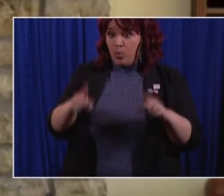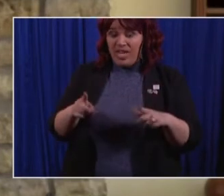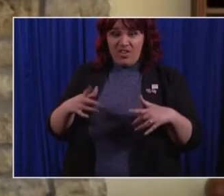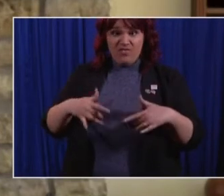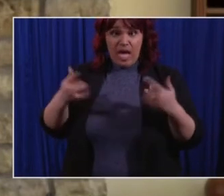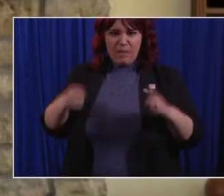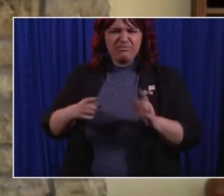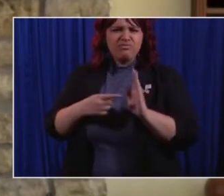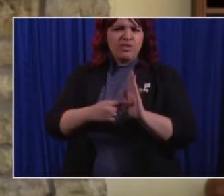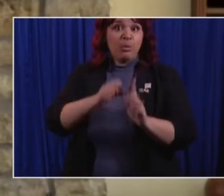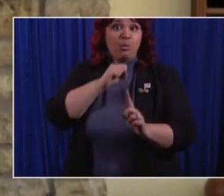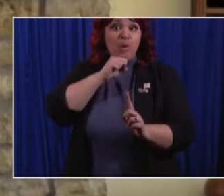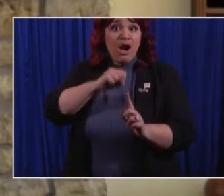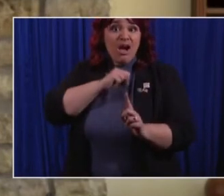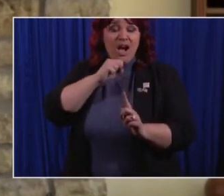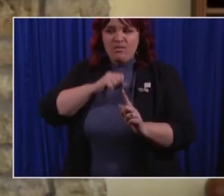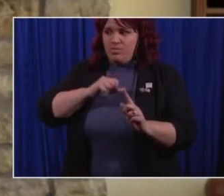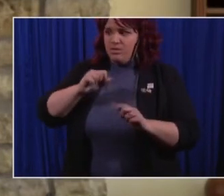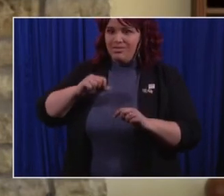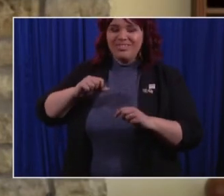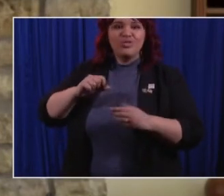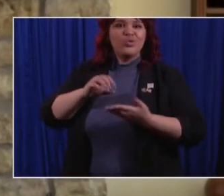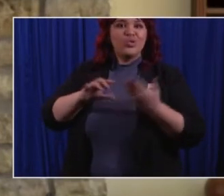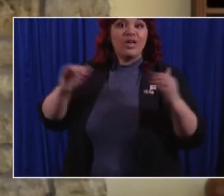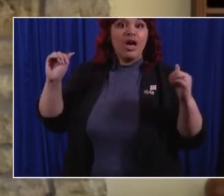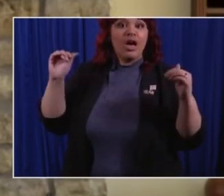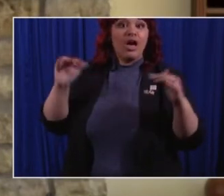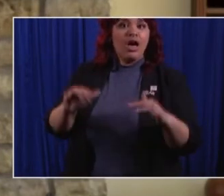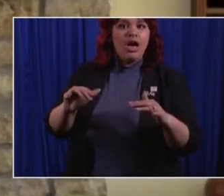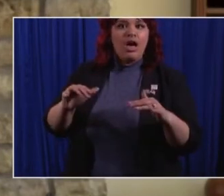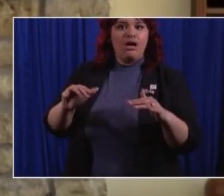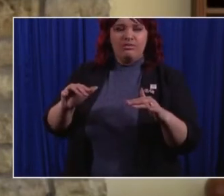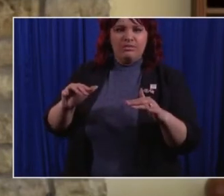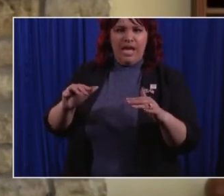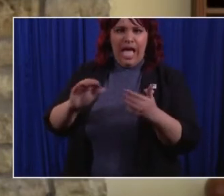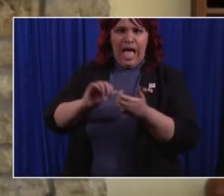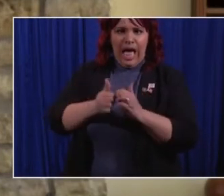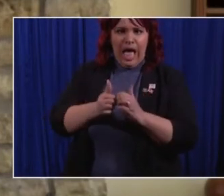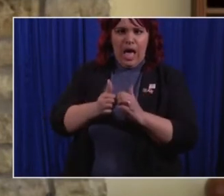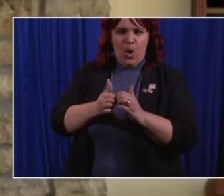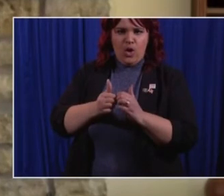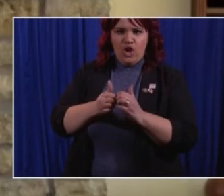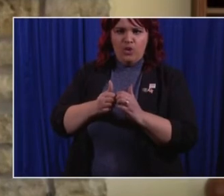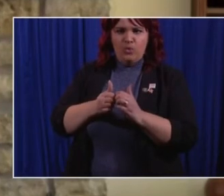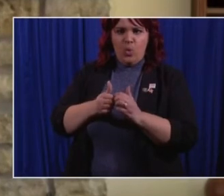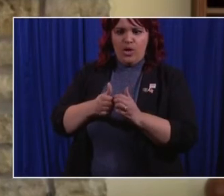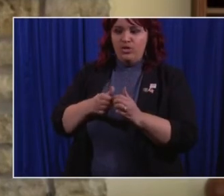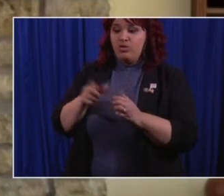like prom? I'm guessing, are you hoping to find a delicate balance so you're not cracking down on proms?